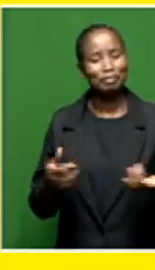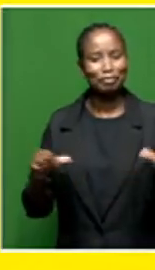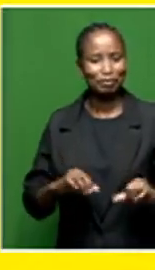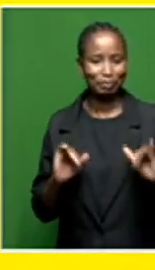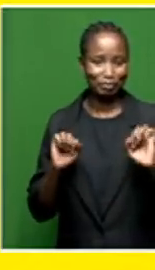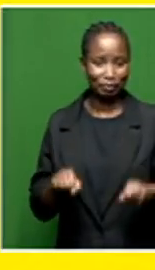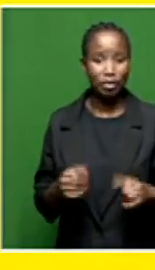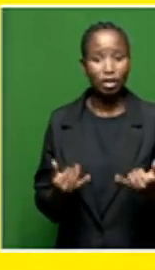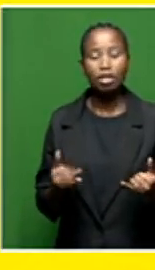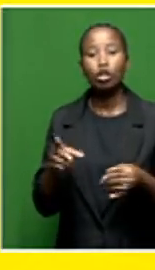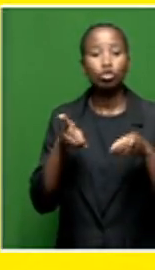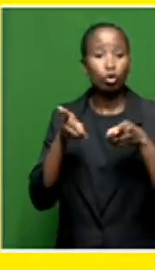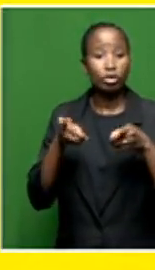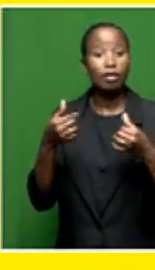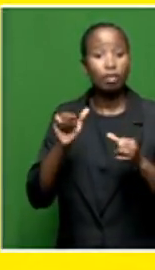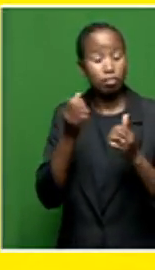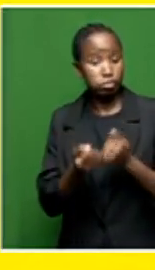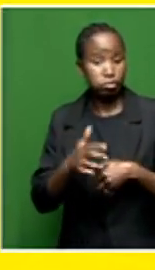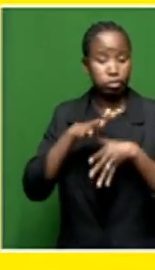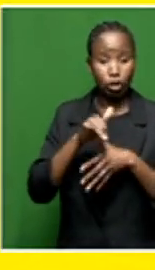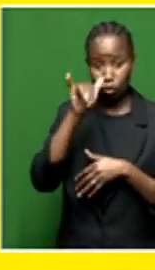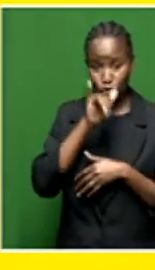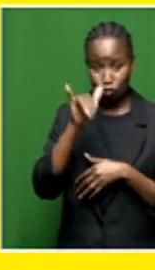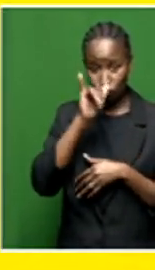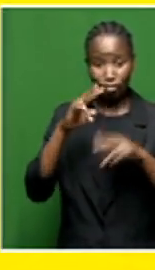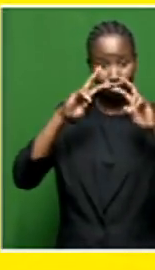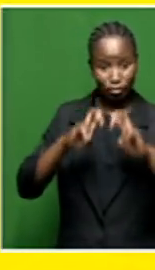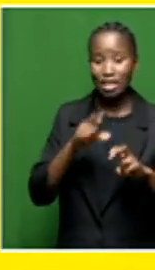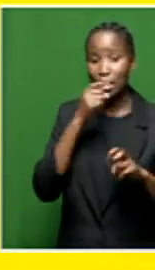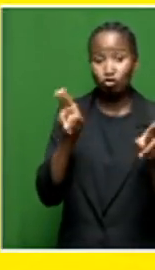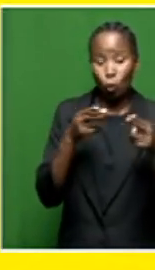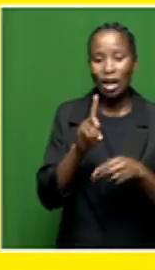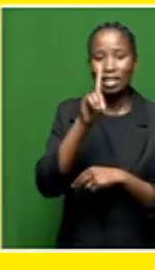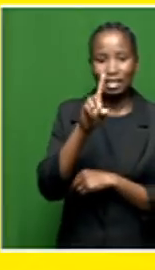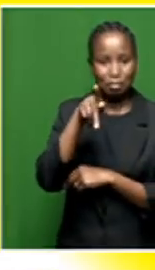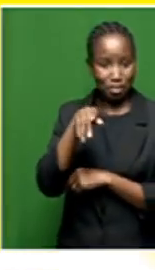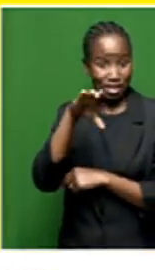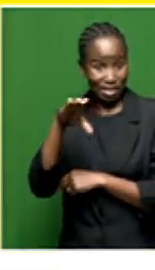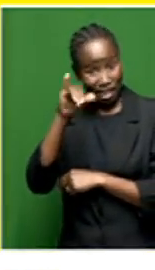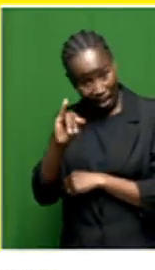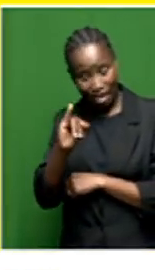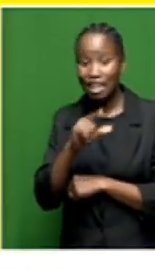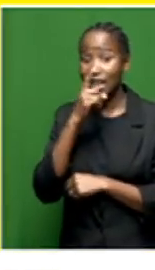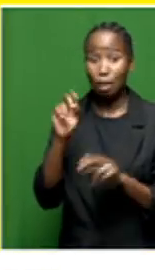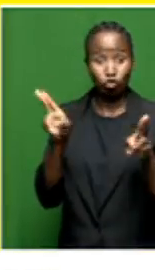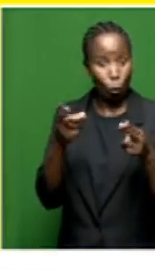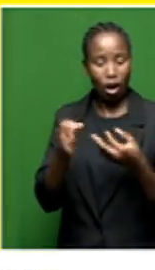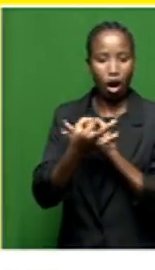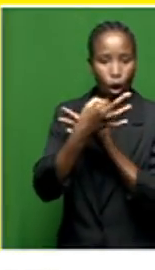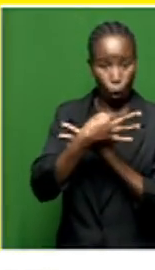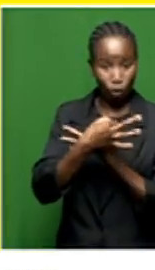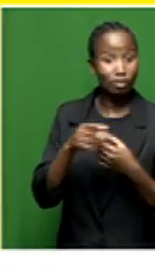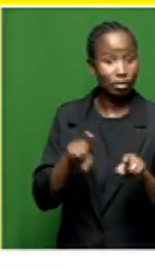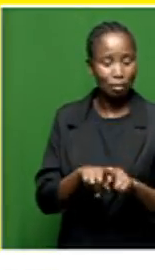The Directorate for Priority Crime Investigation, that's the DPCI, also known as the Hawks, says that it will oppose